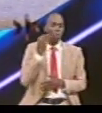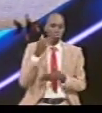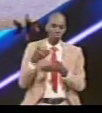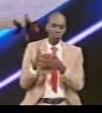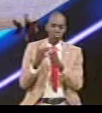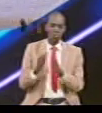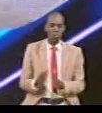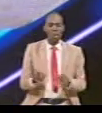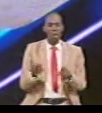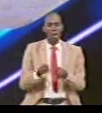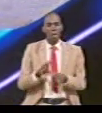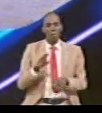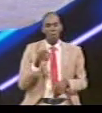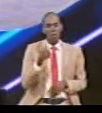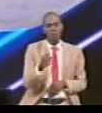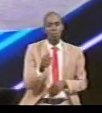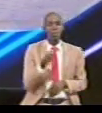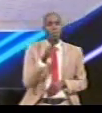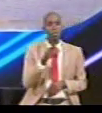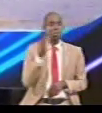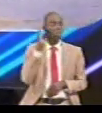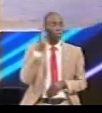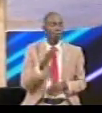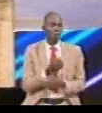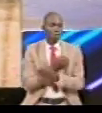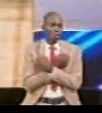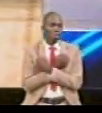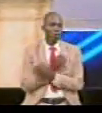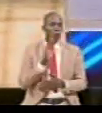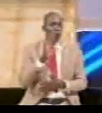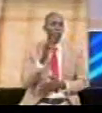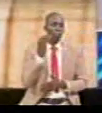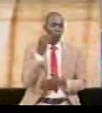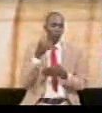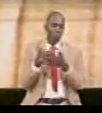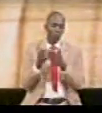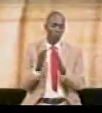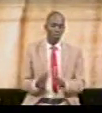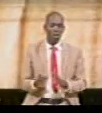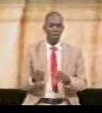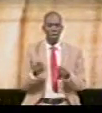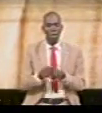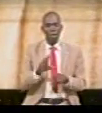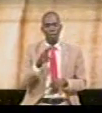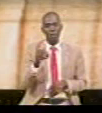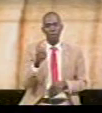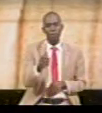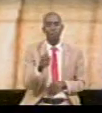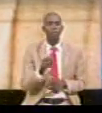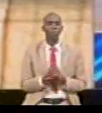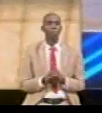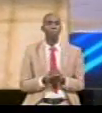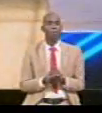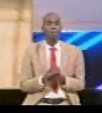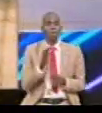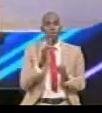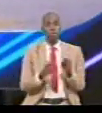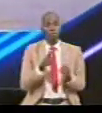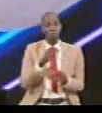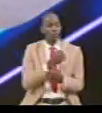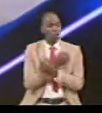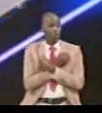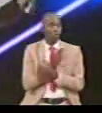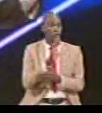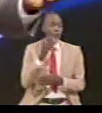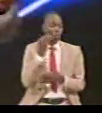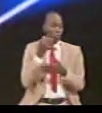as thyself. Thou shalt love thy neighbor as thyself. If you love your neighbor,